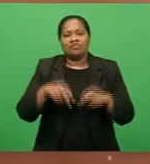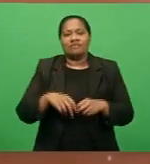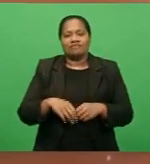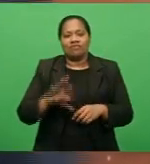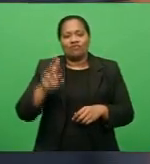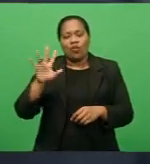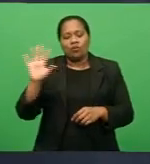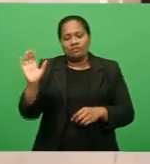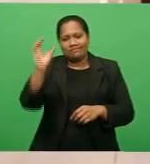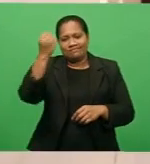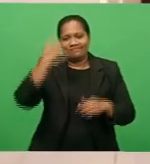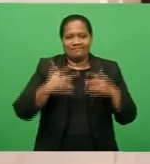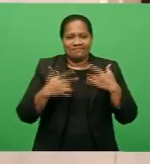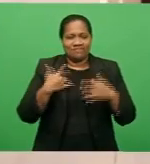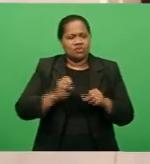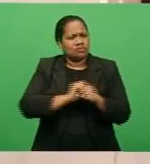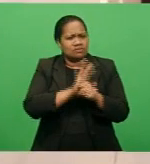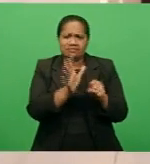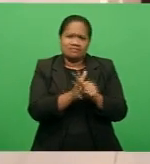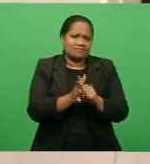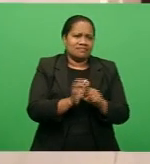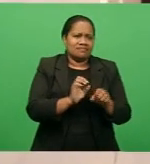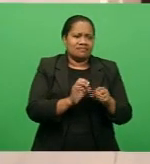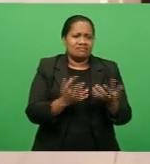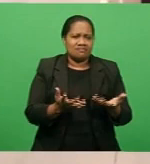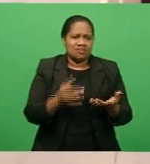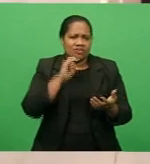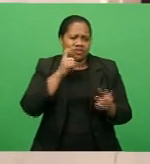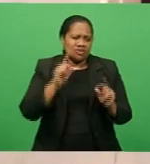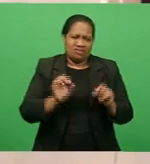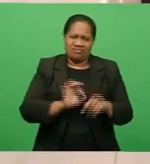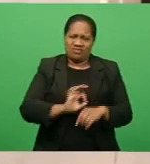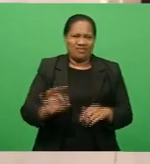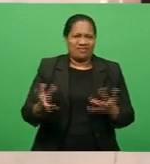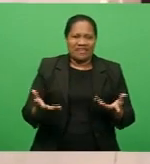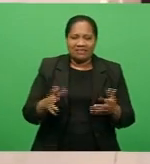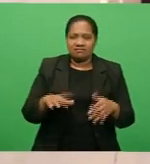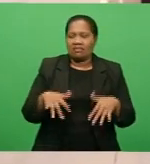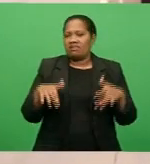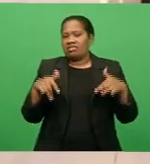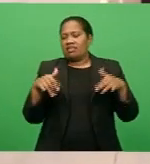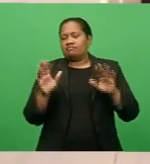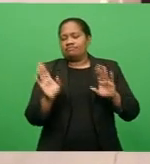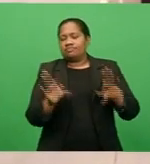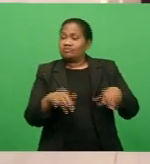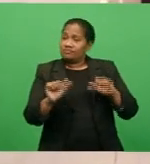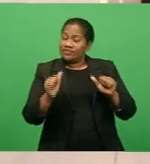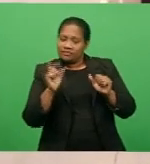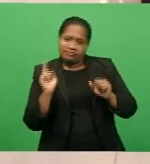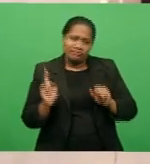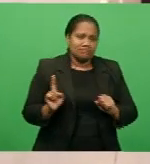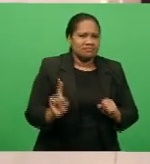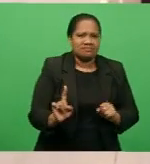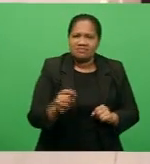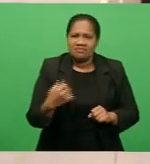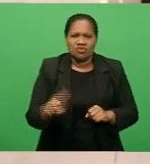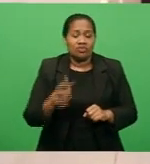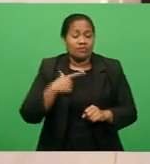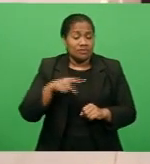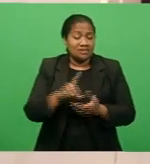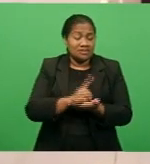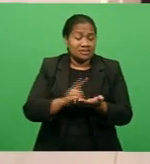reckon COVID-19 will be there for a while. There's no point in waiting for it to finish because it's a disease, it'll still be